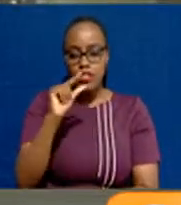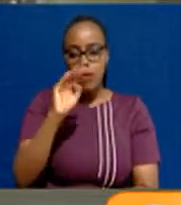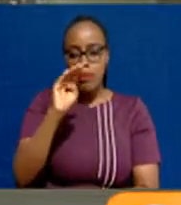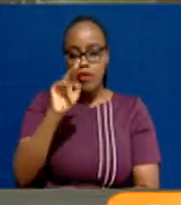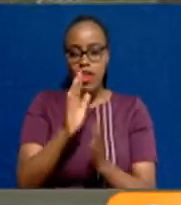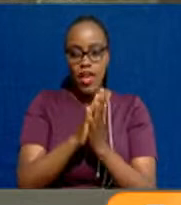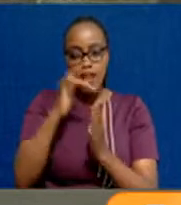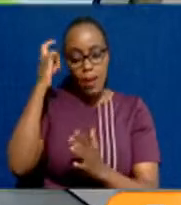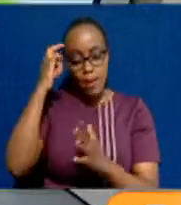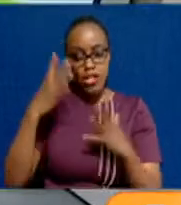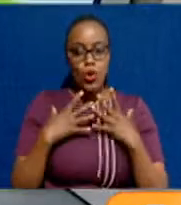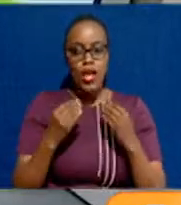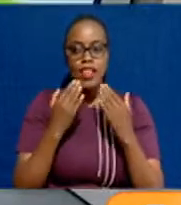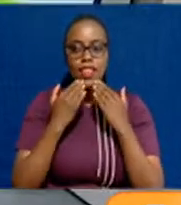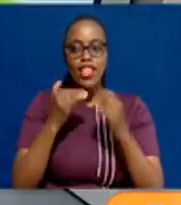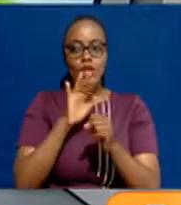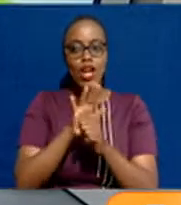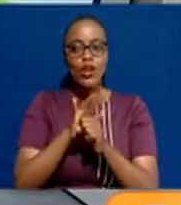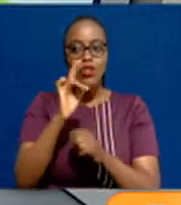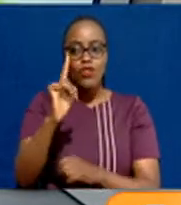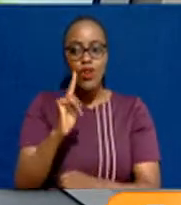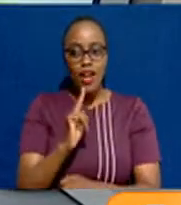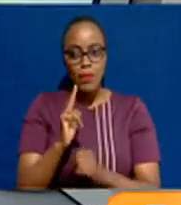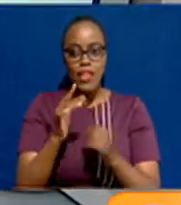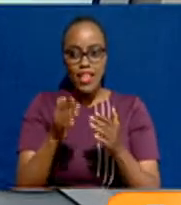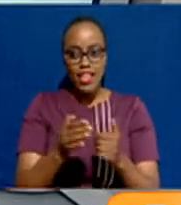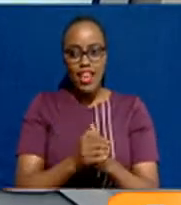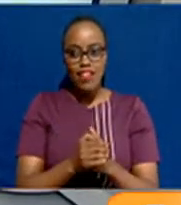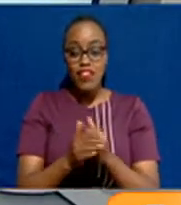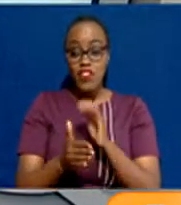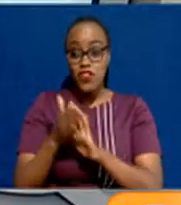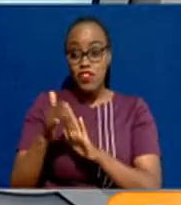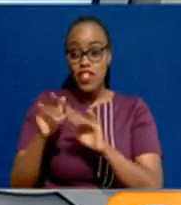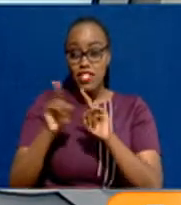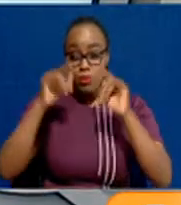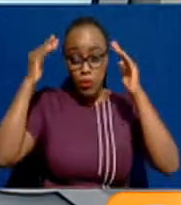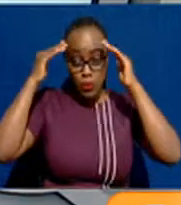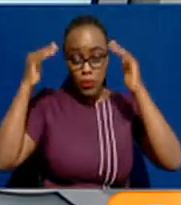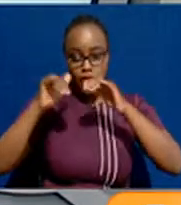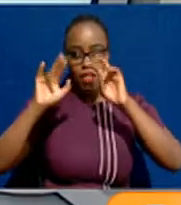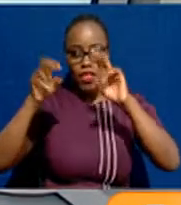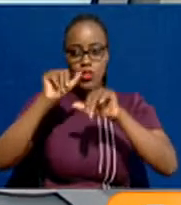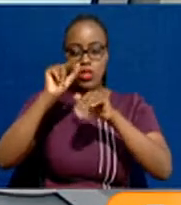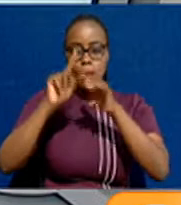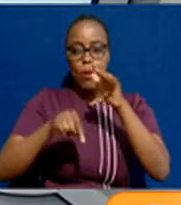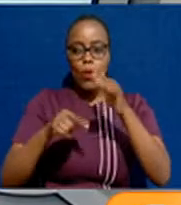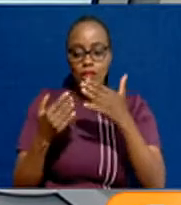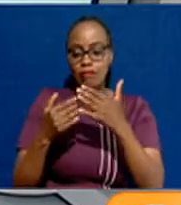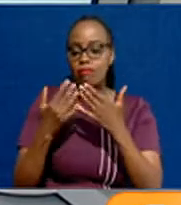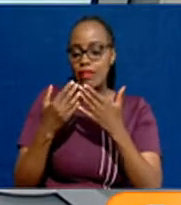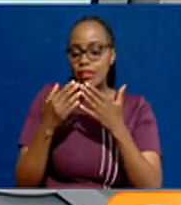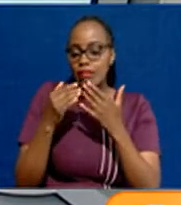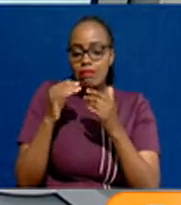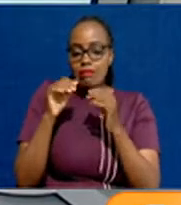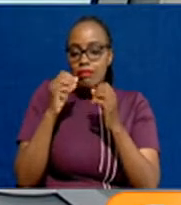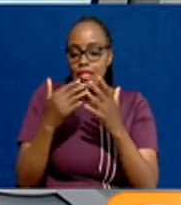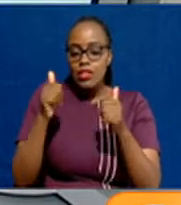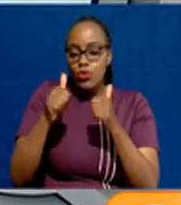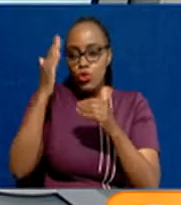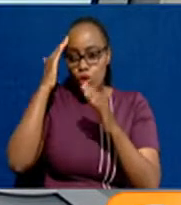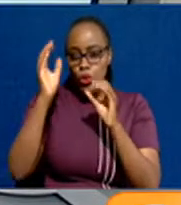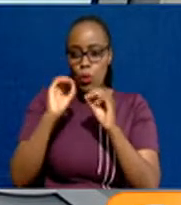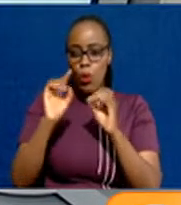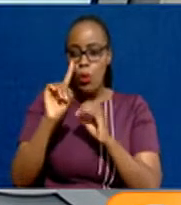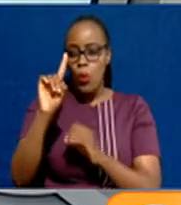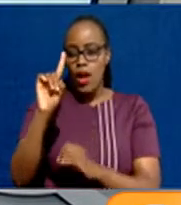Mental Health. Ladies, thank you so much for coming in. Let's quickly jump into the issue of the myths. And there's one that